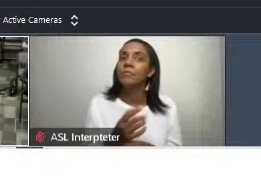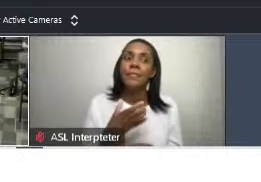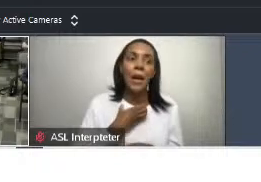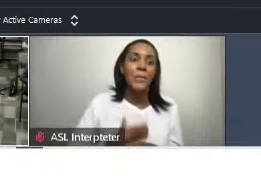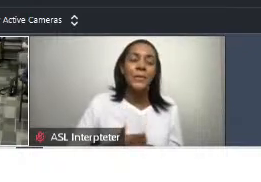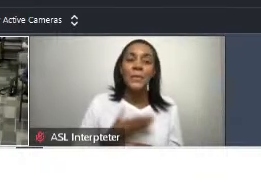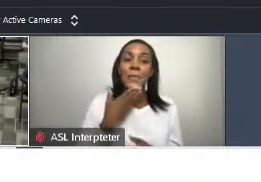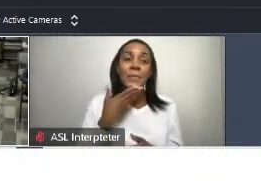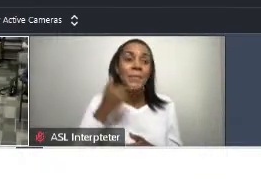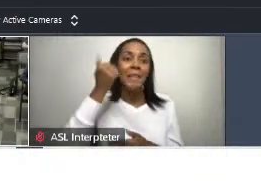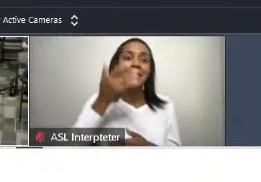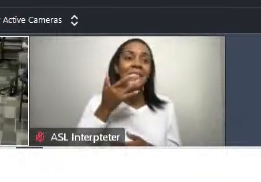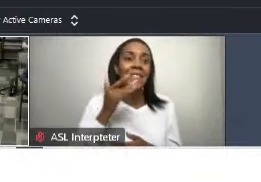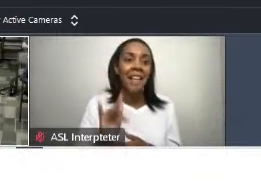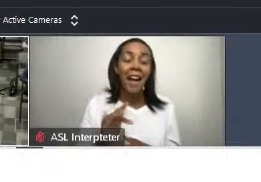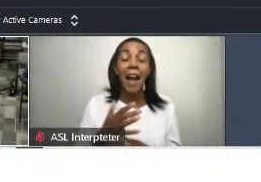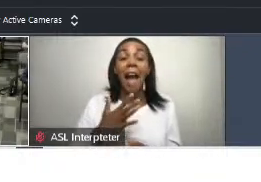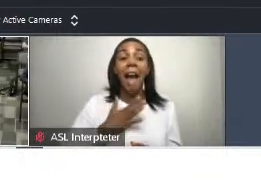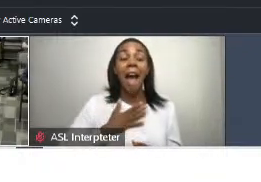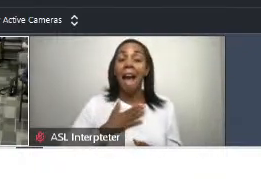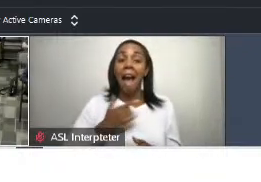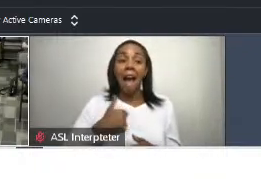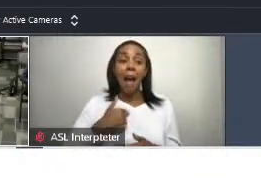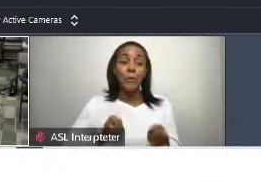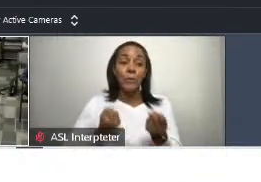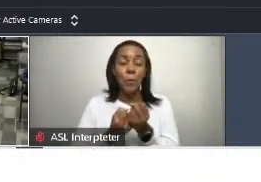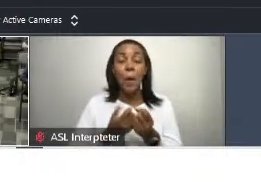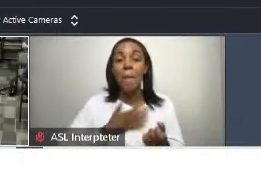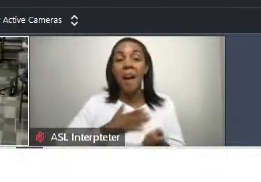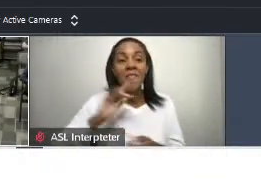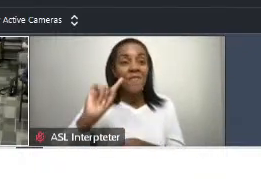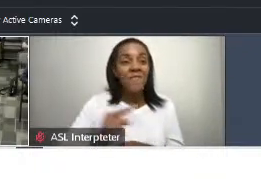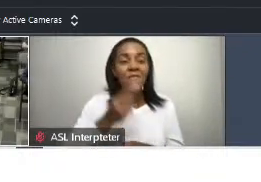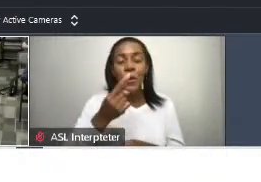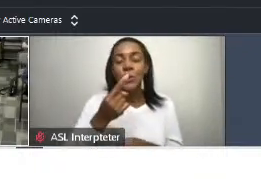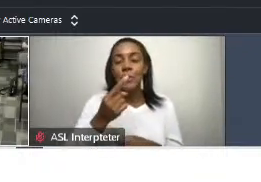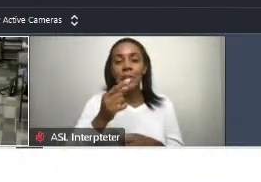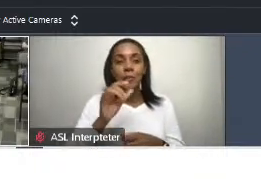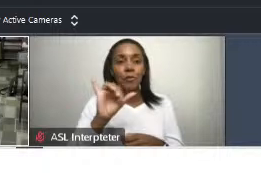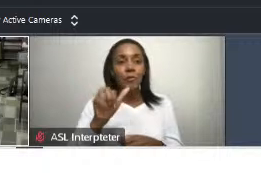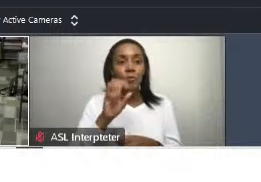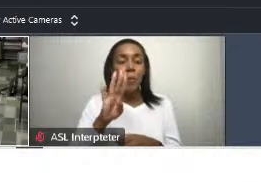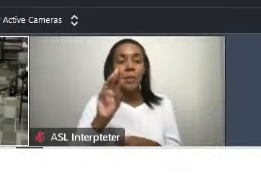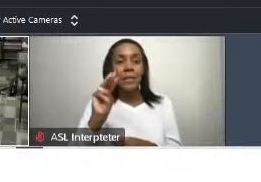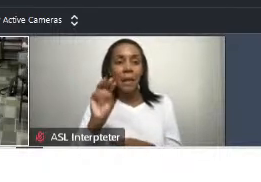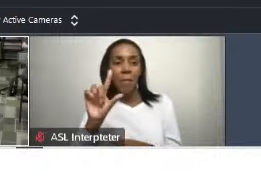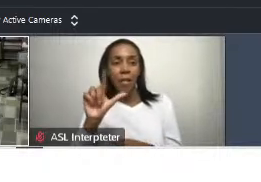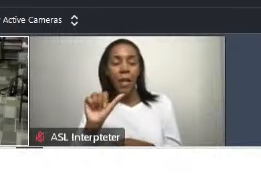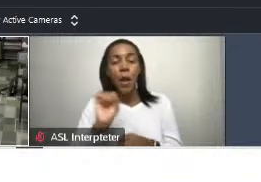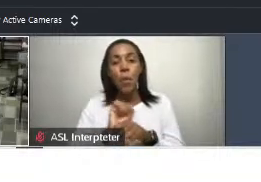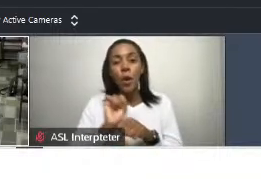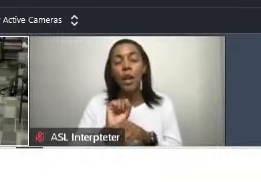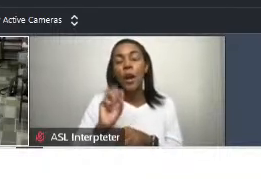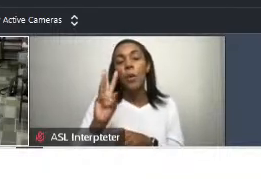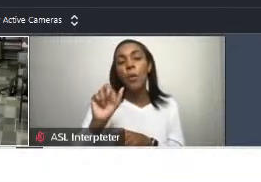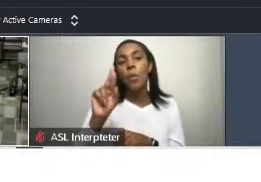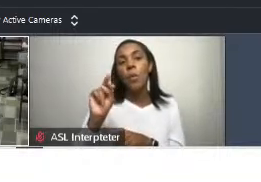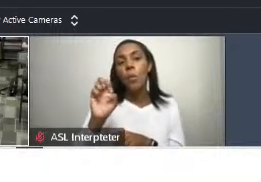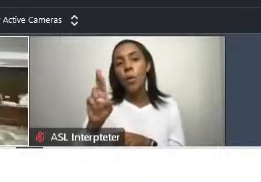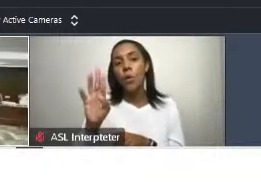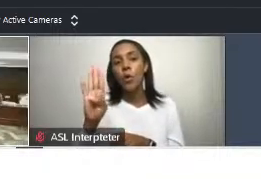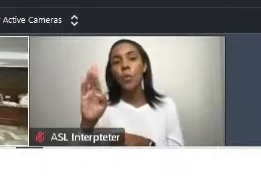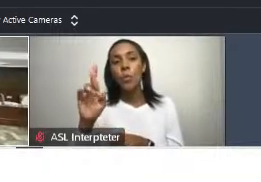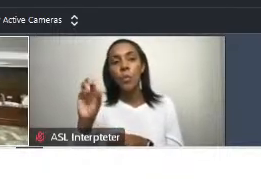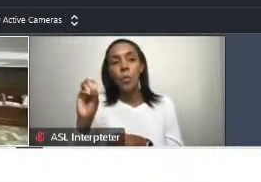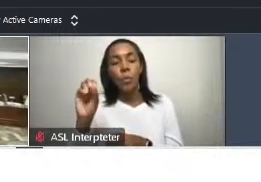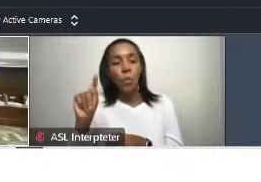to support this. My very first jobs were in LA working on the Warner Brothers lot for a production company called Thunder Road. It made a